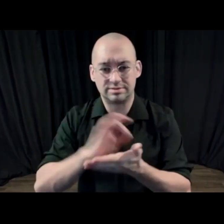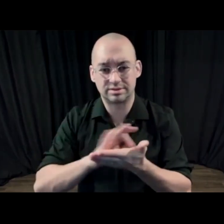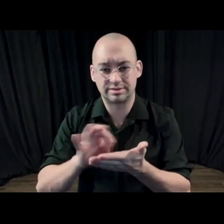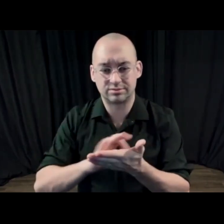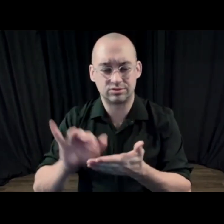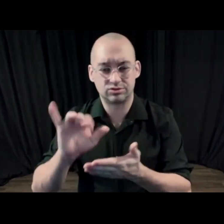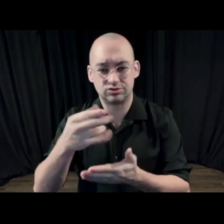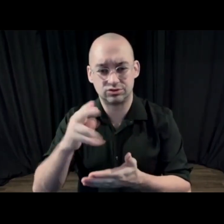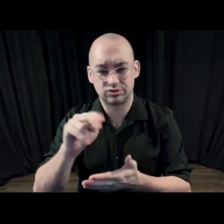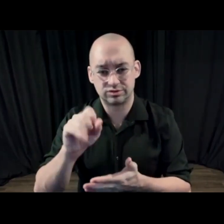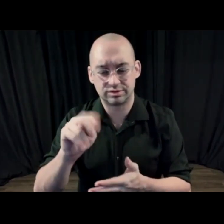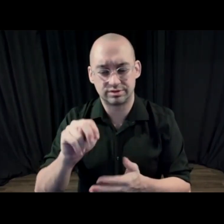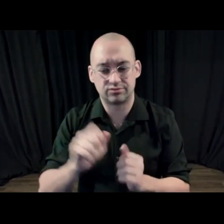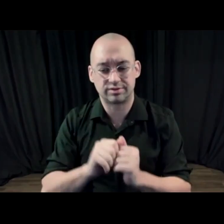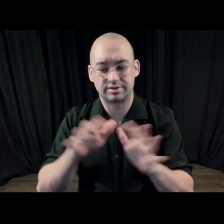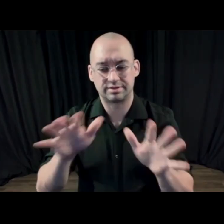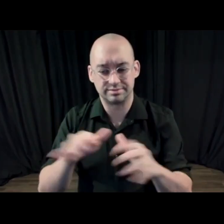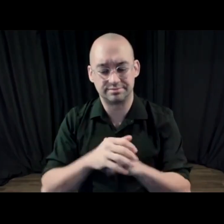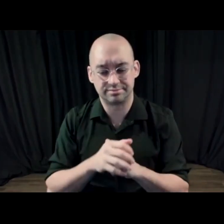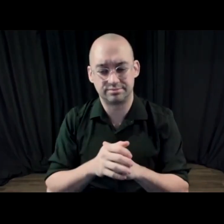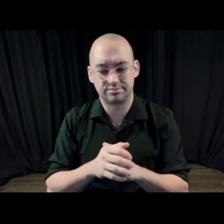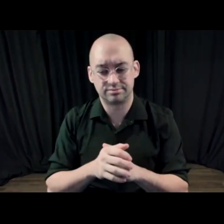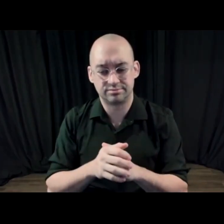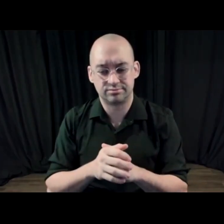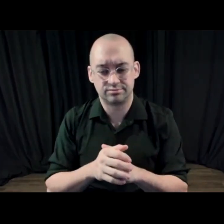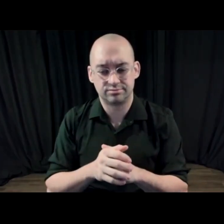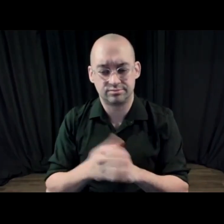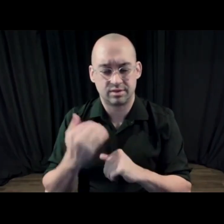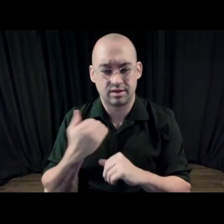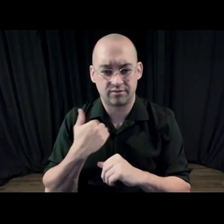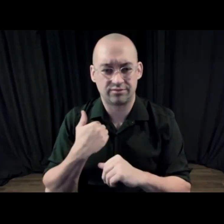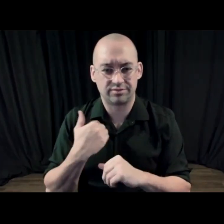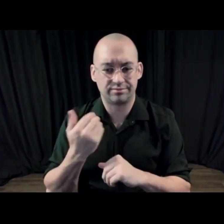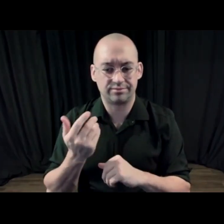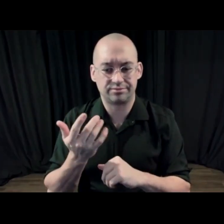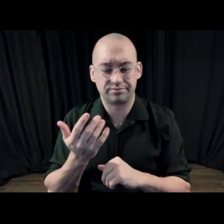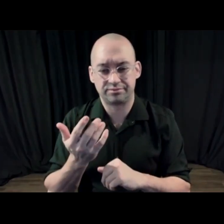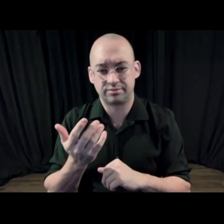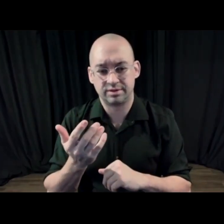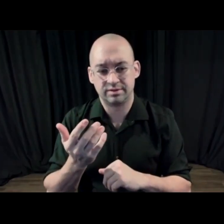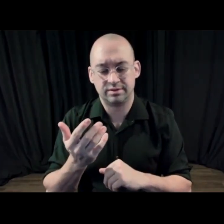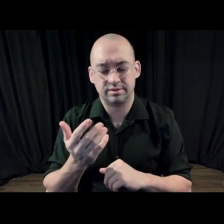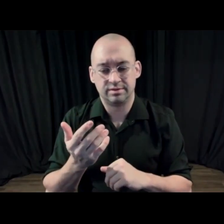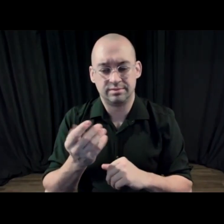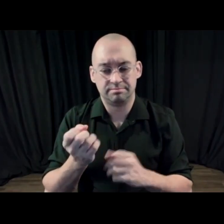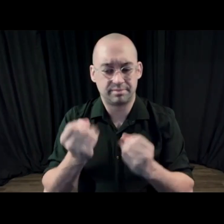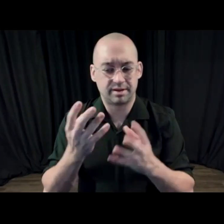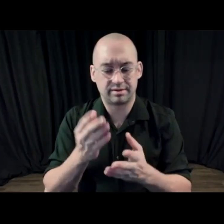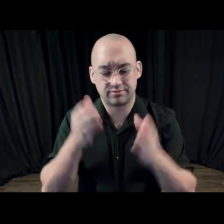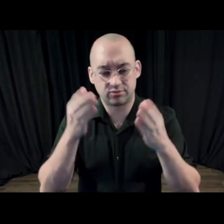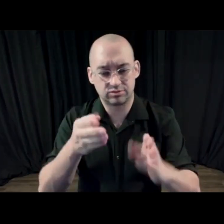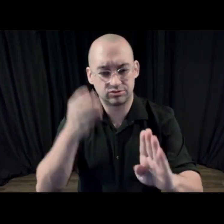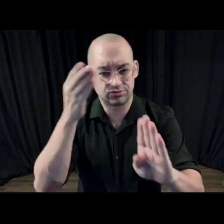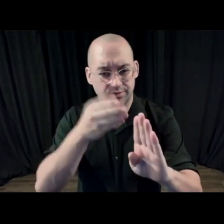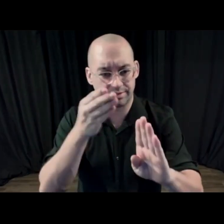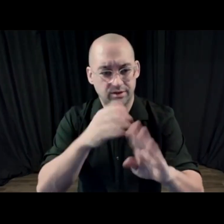chat with you. There are a handful that focus directly on older adult behavioral health, but